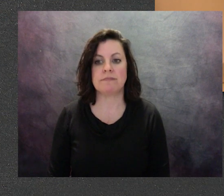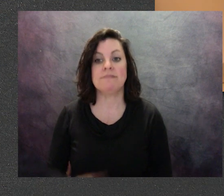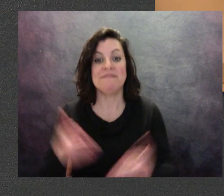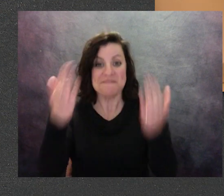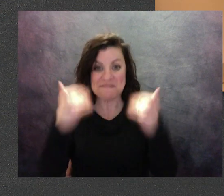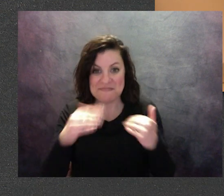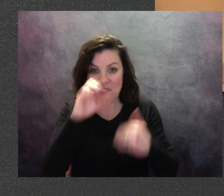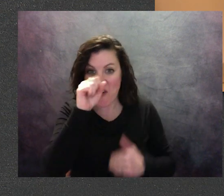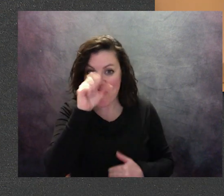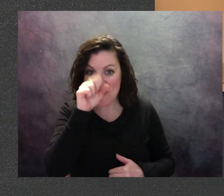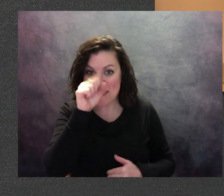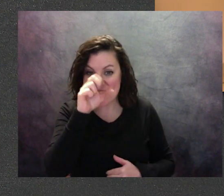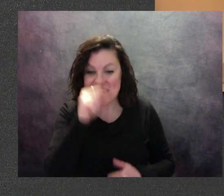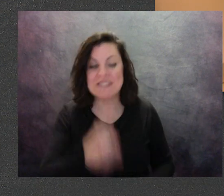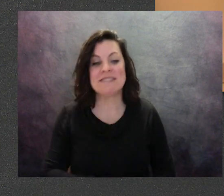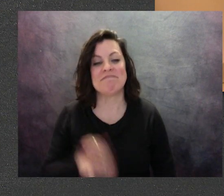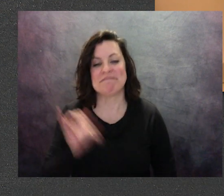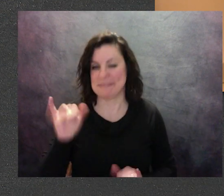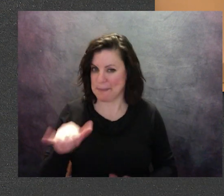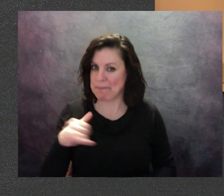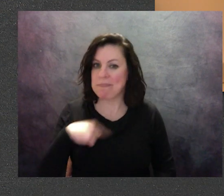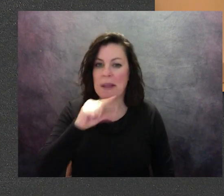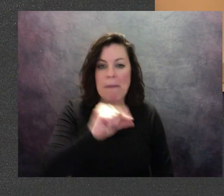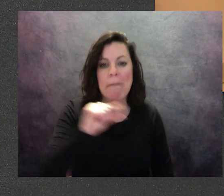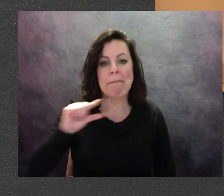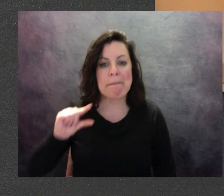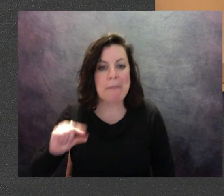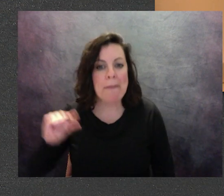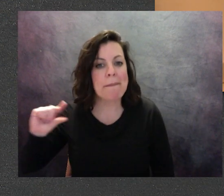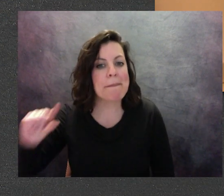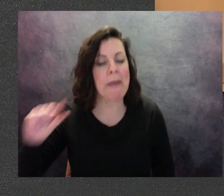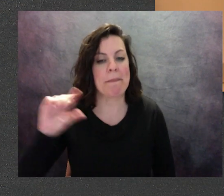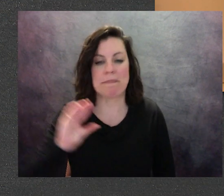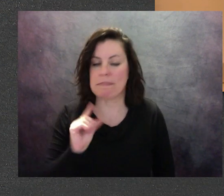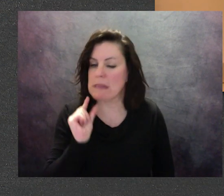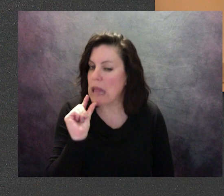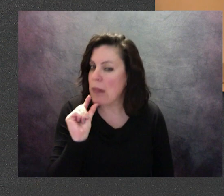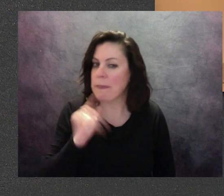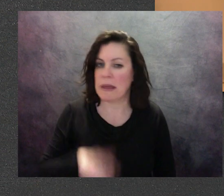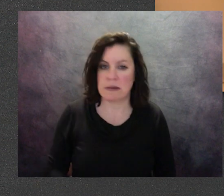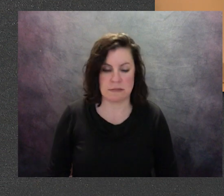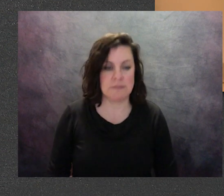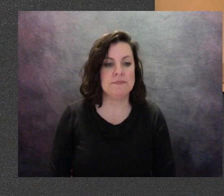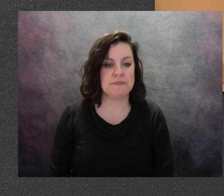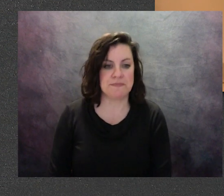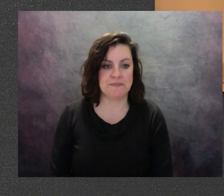here's some orange. I'll put a little bit of orange in there.